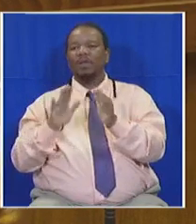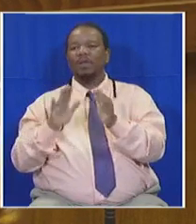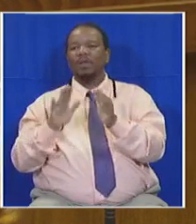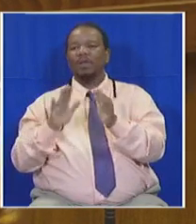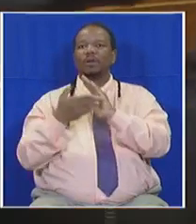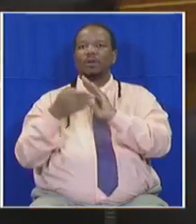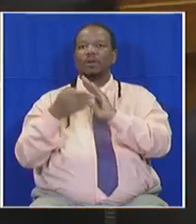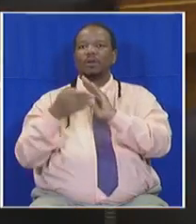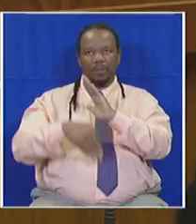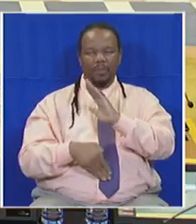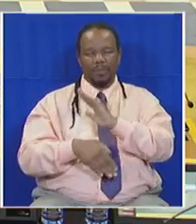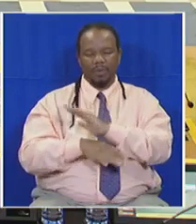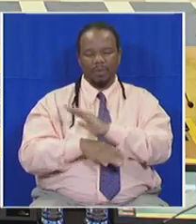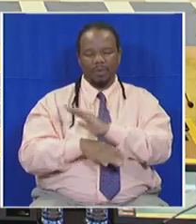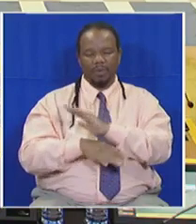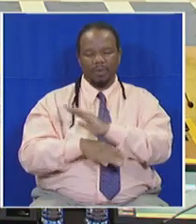down.